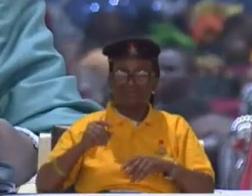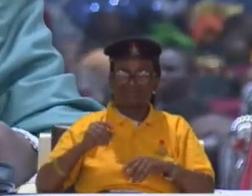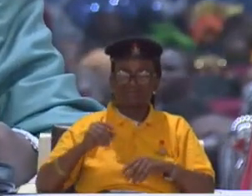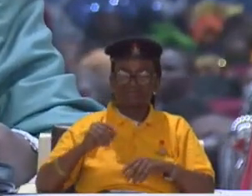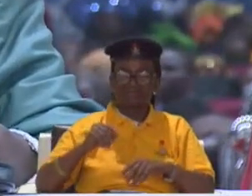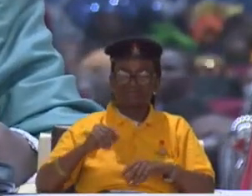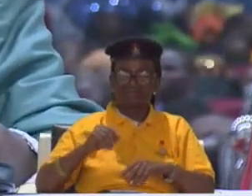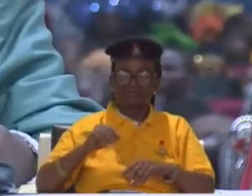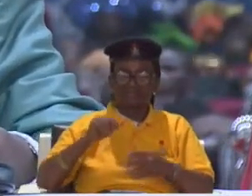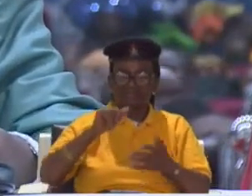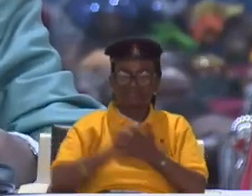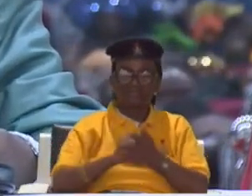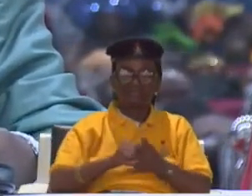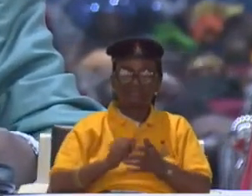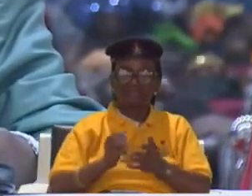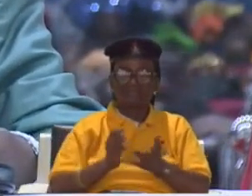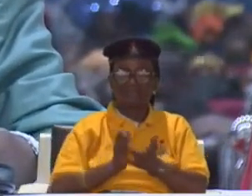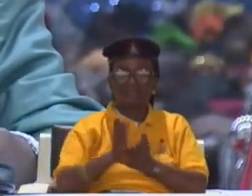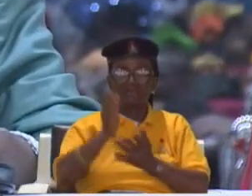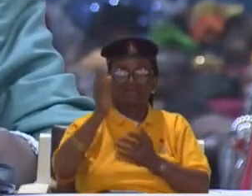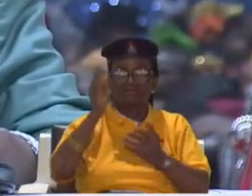that right now,